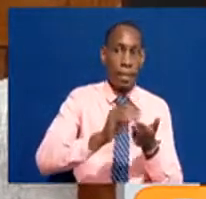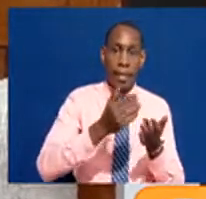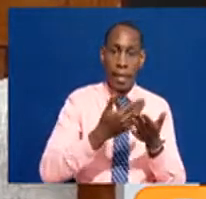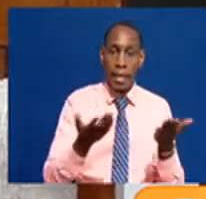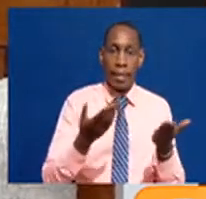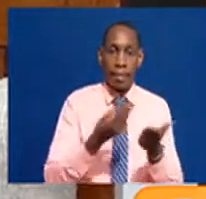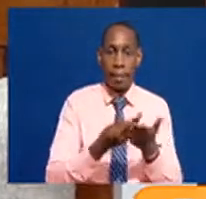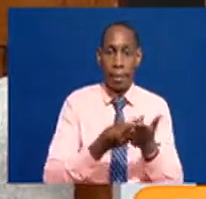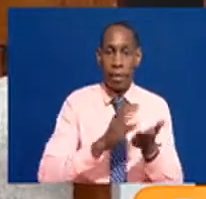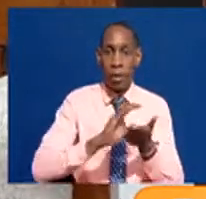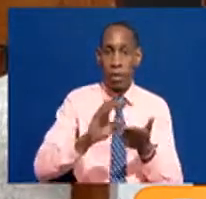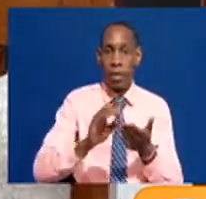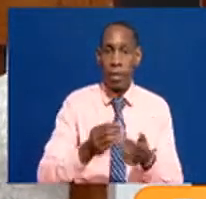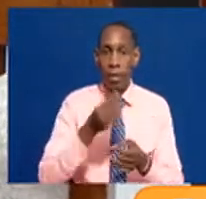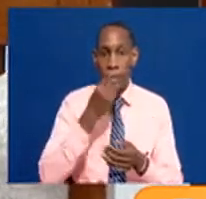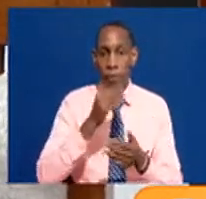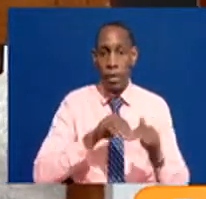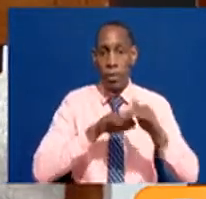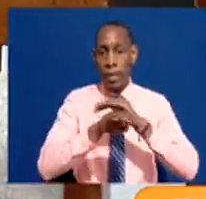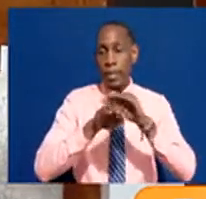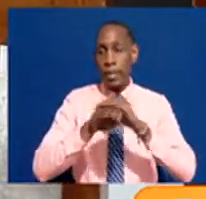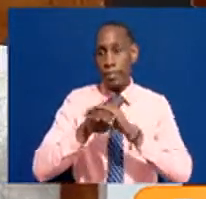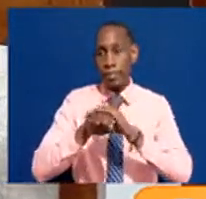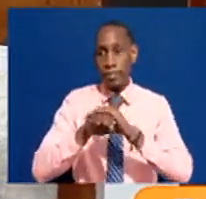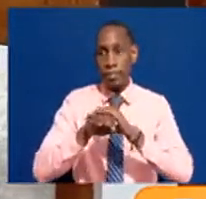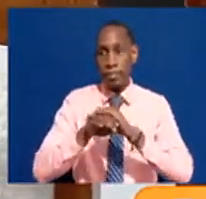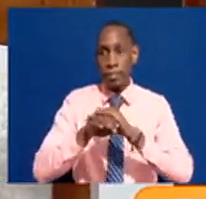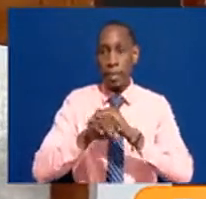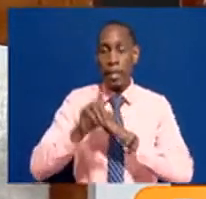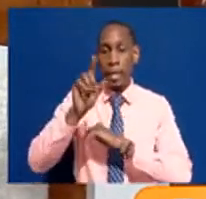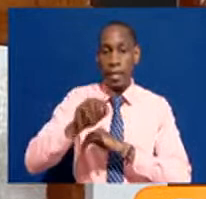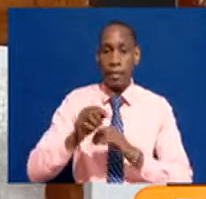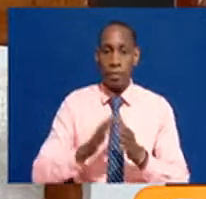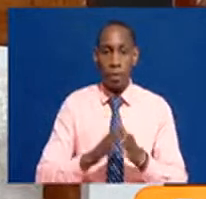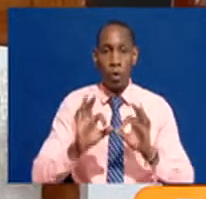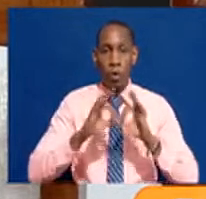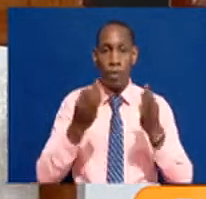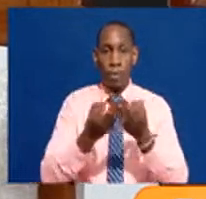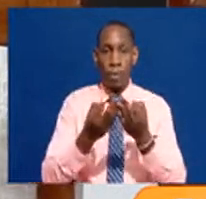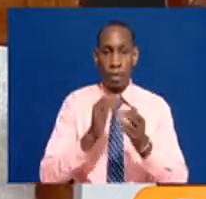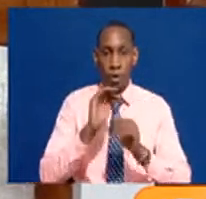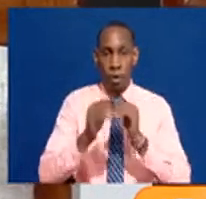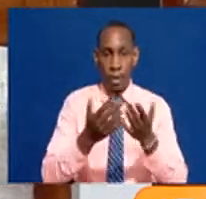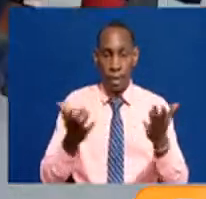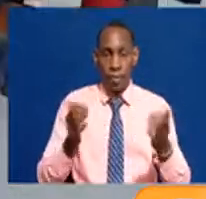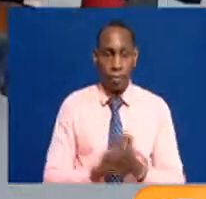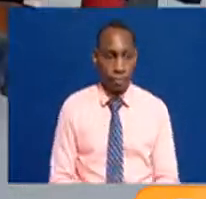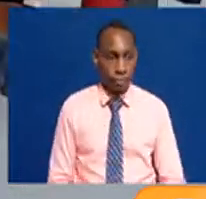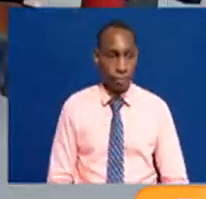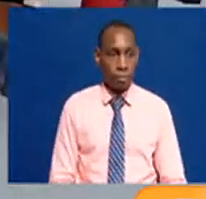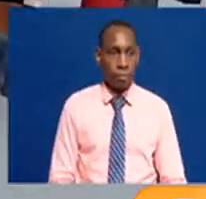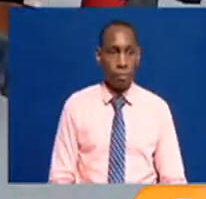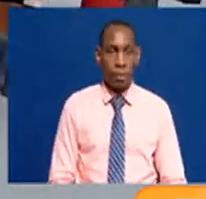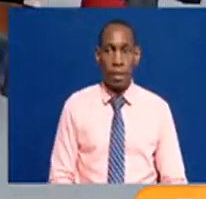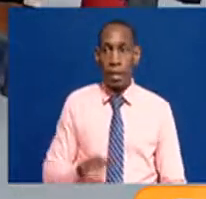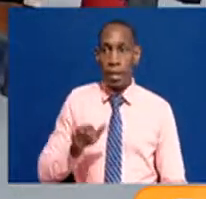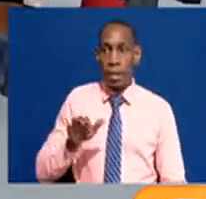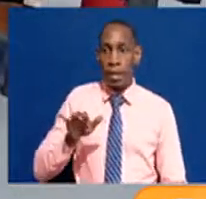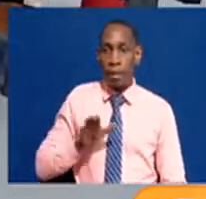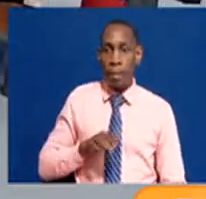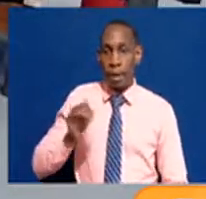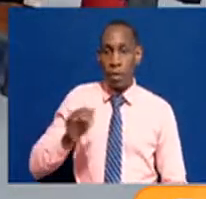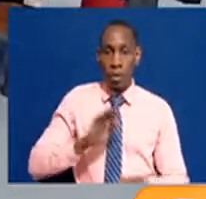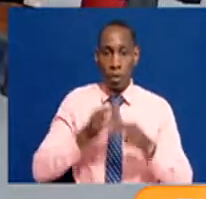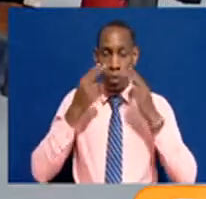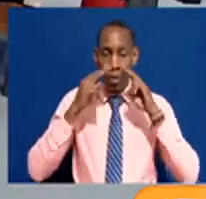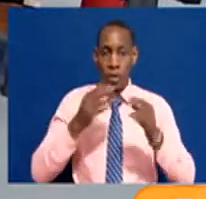it needs to move to make sure that food is available and affordable for our citizens. Absolutely. Yeah. Mama County, good to see you.